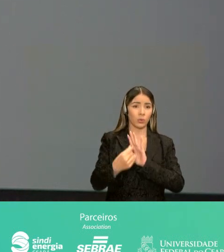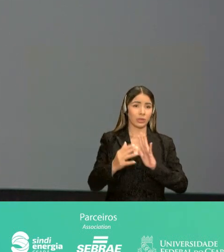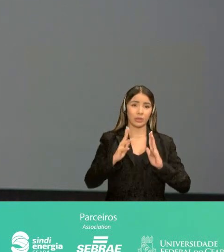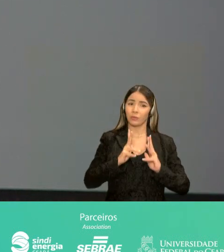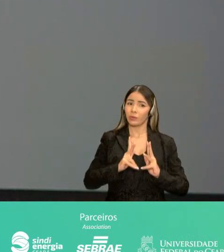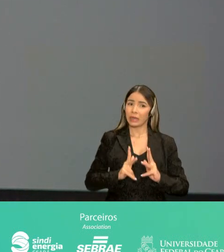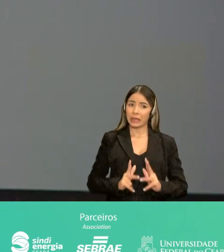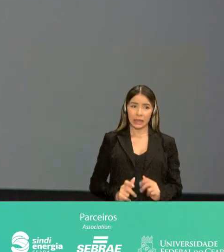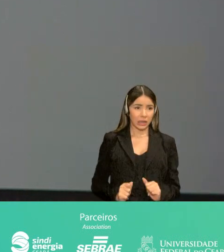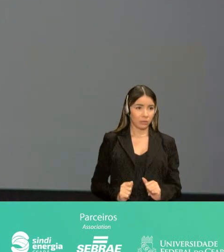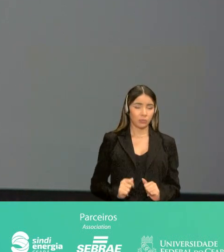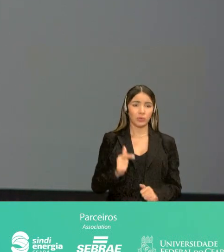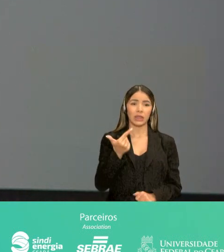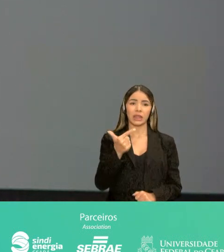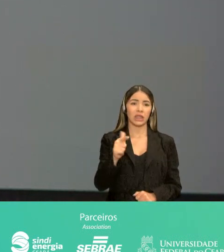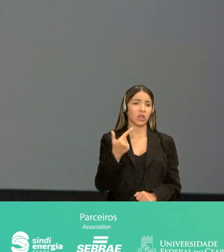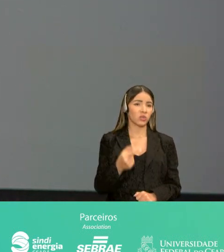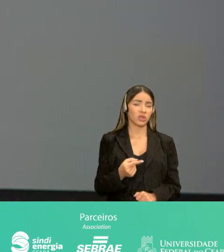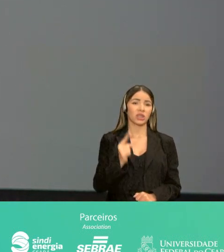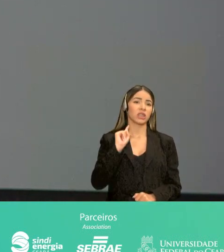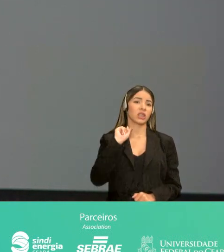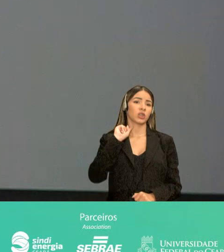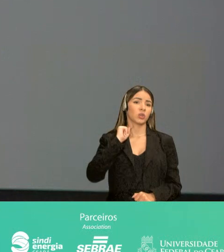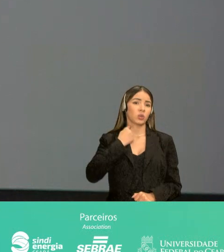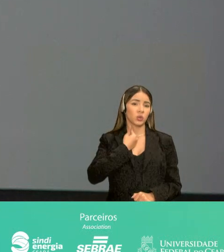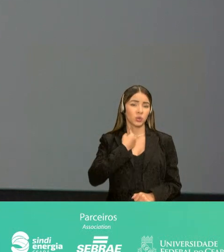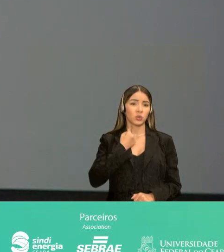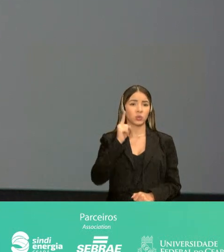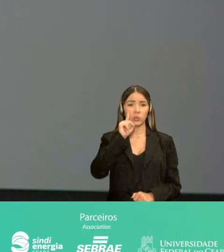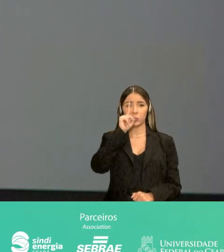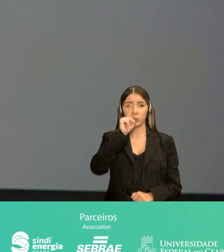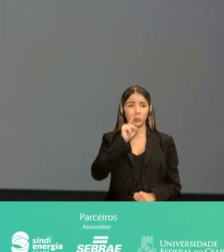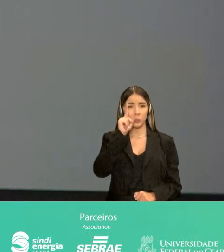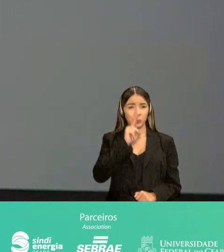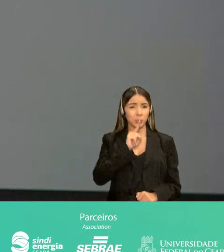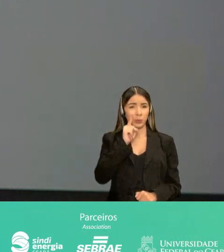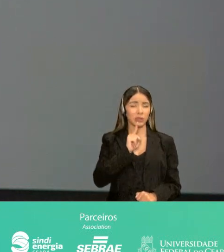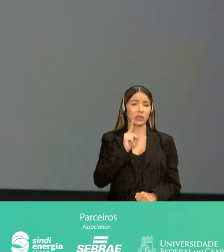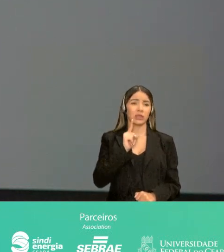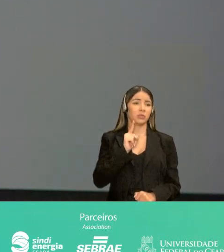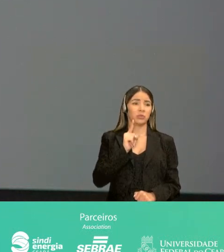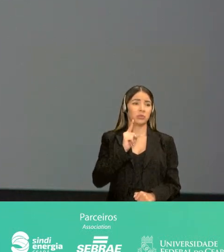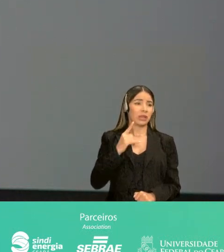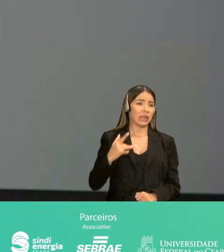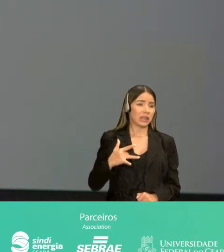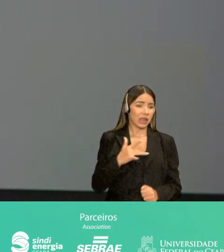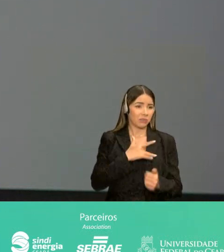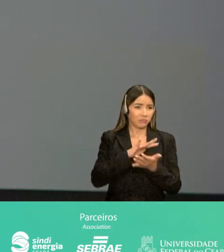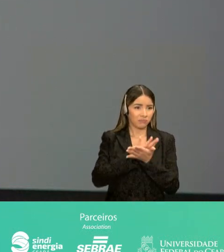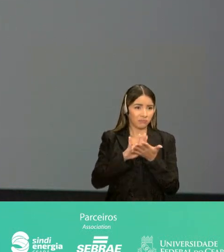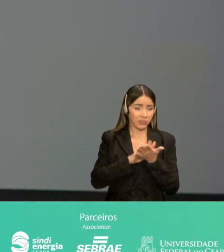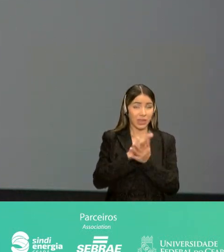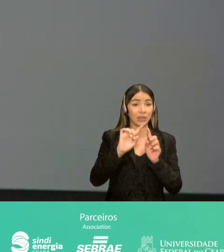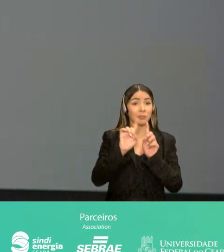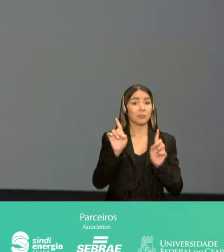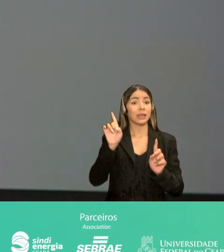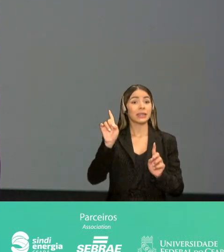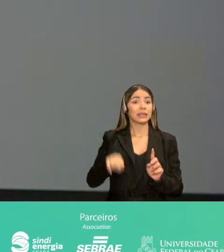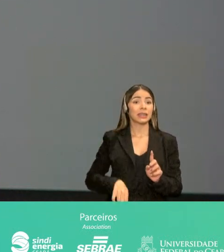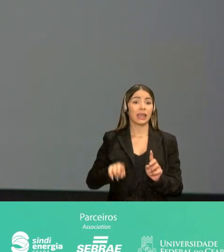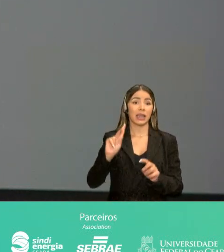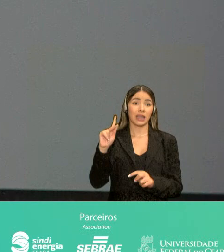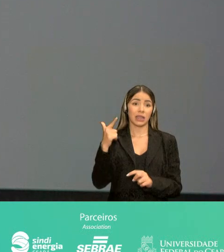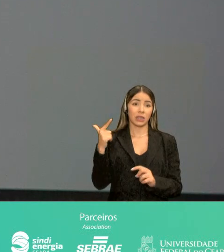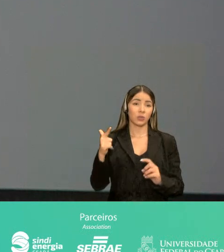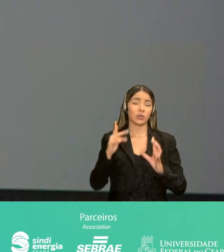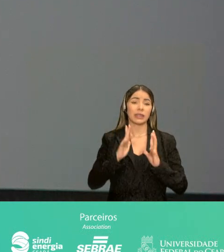example. The green hydrogen production is clean, but I think involving shore communities and